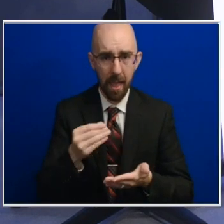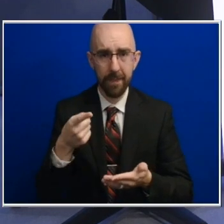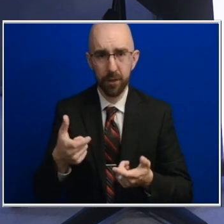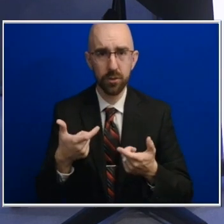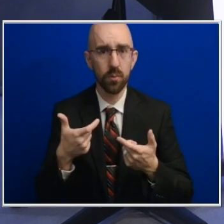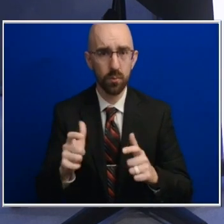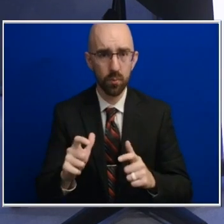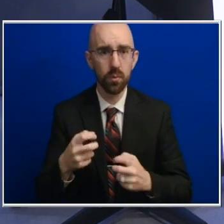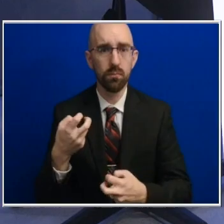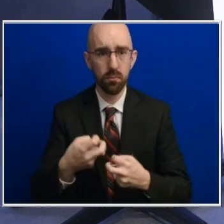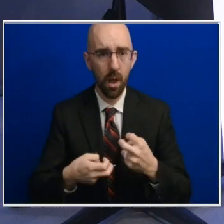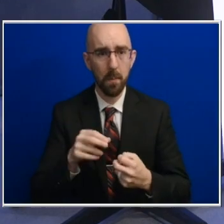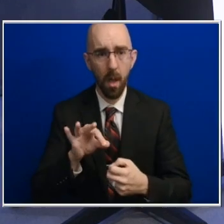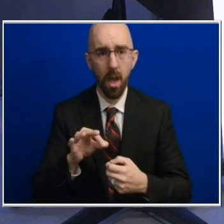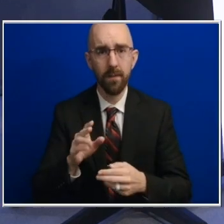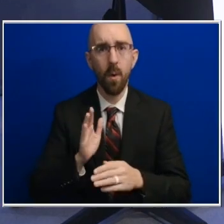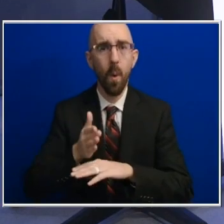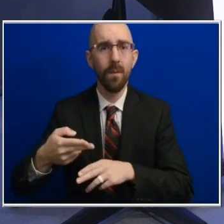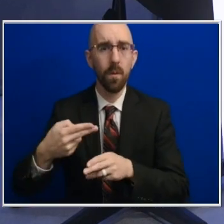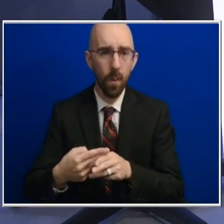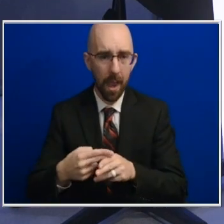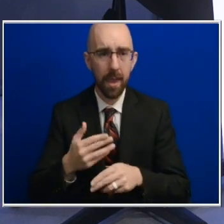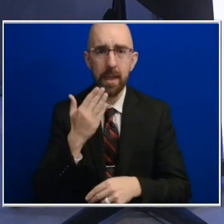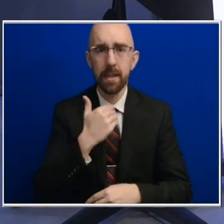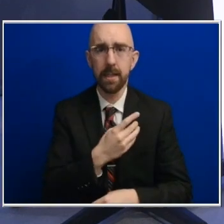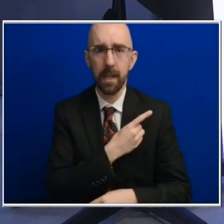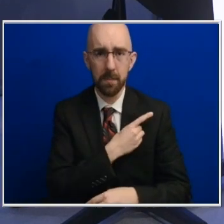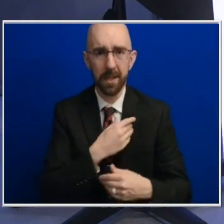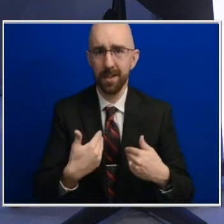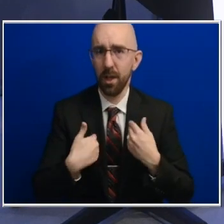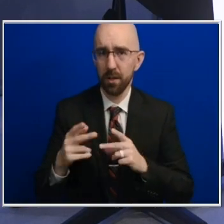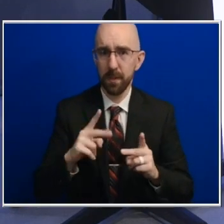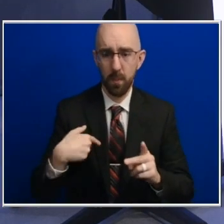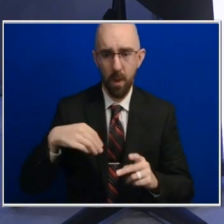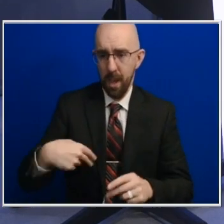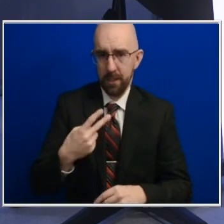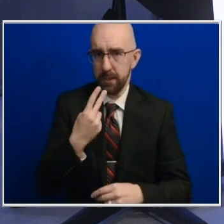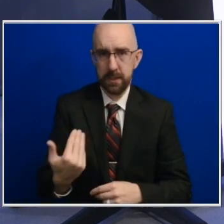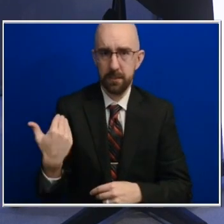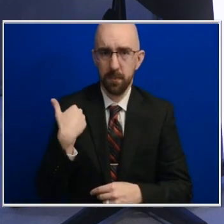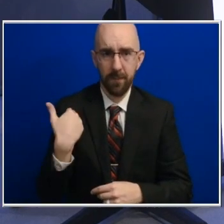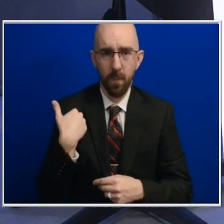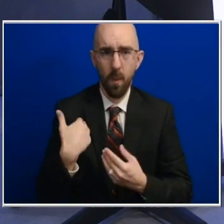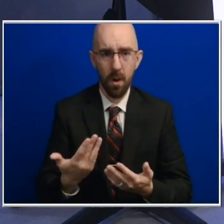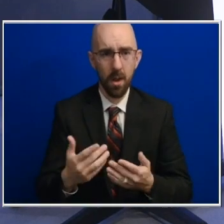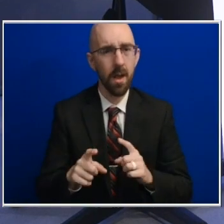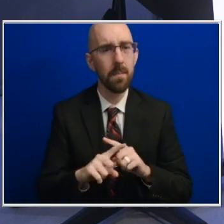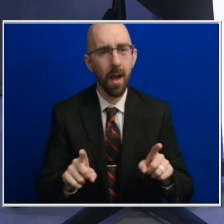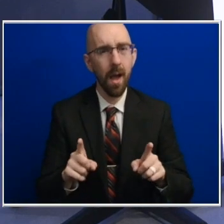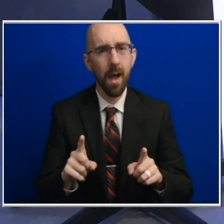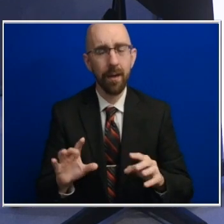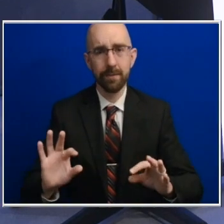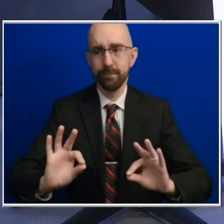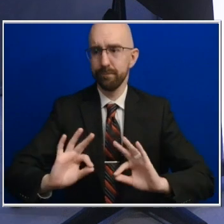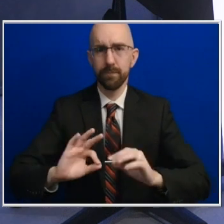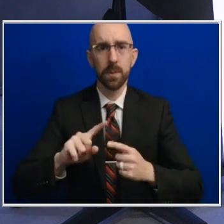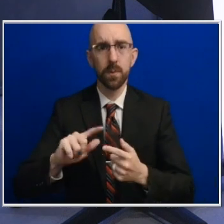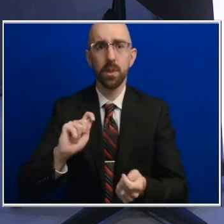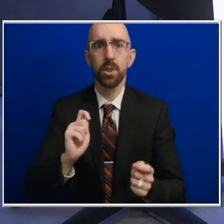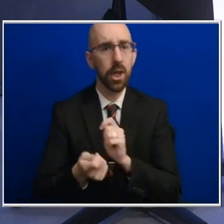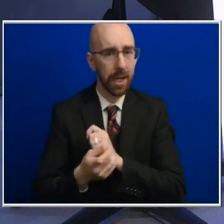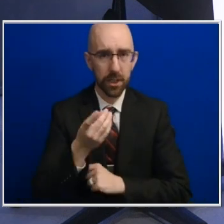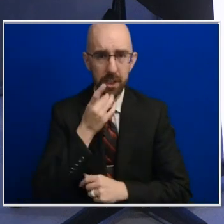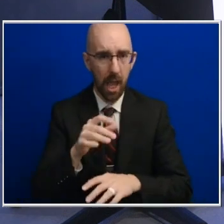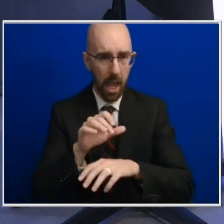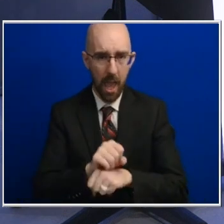of obesity and diabetes in young people that we had never seen before. But it did nothing to change our dietary habits. They didn't want to do any